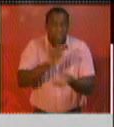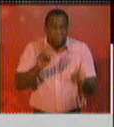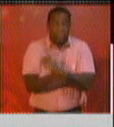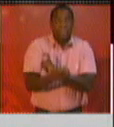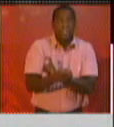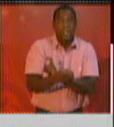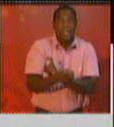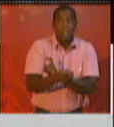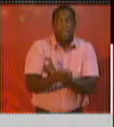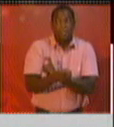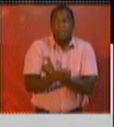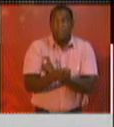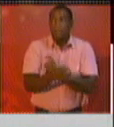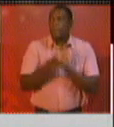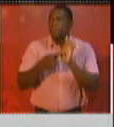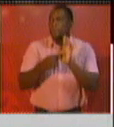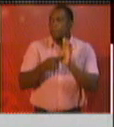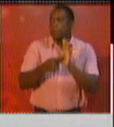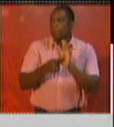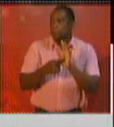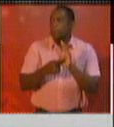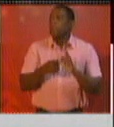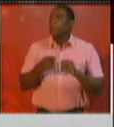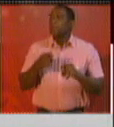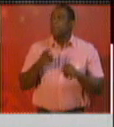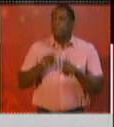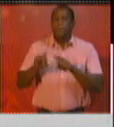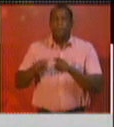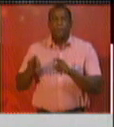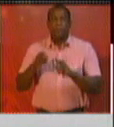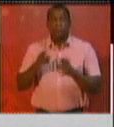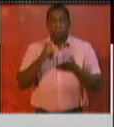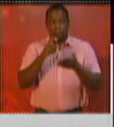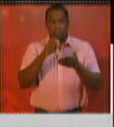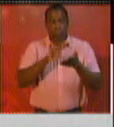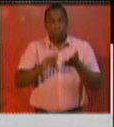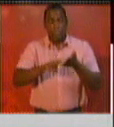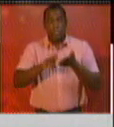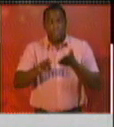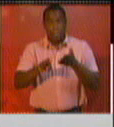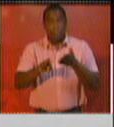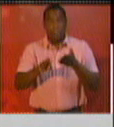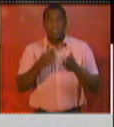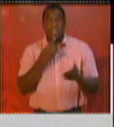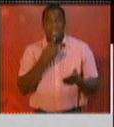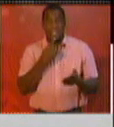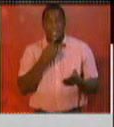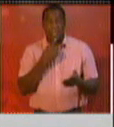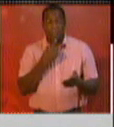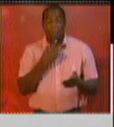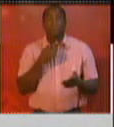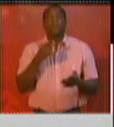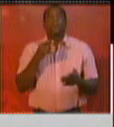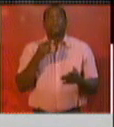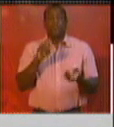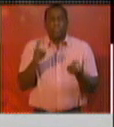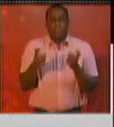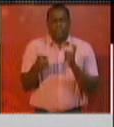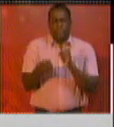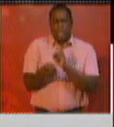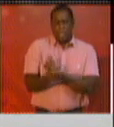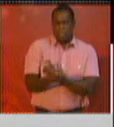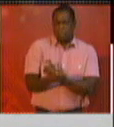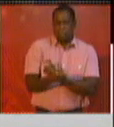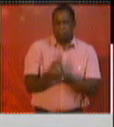et al., 1998, Holloway, 1995, and others, assert that these include changes in subjective